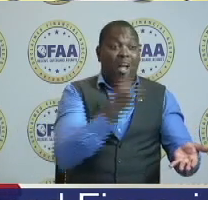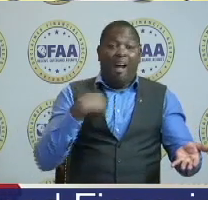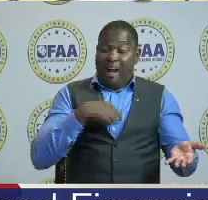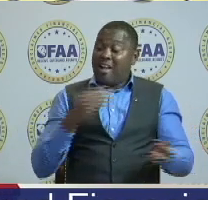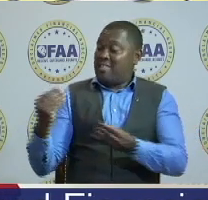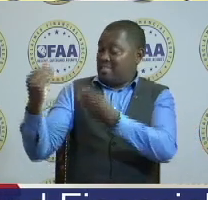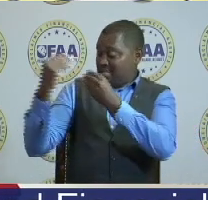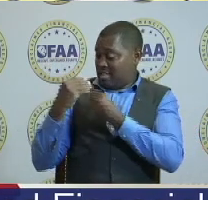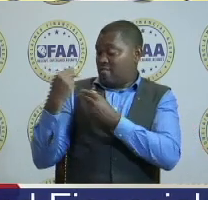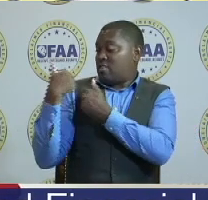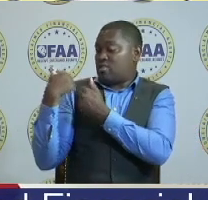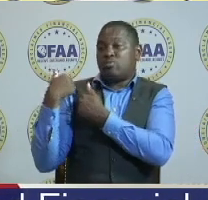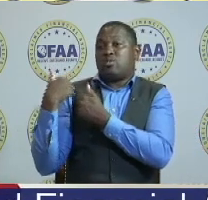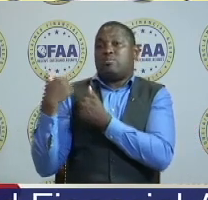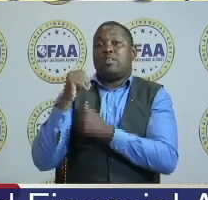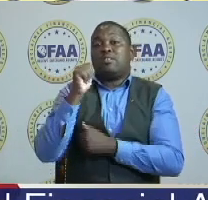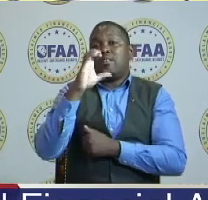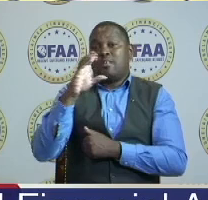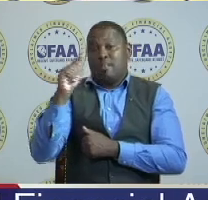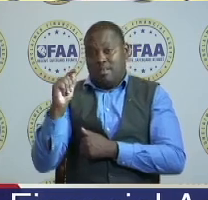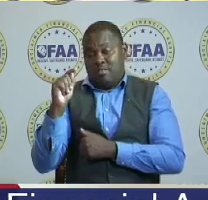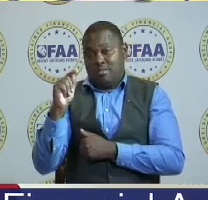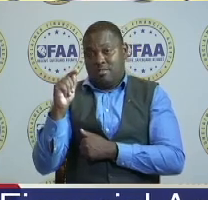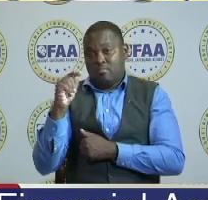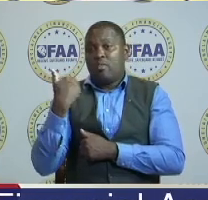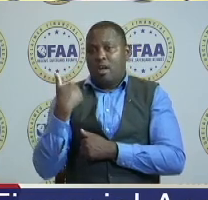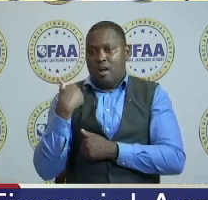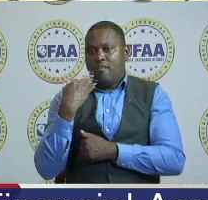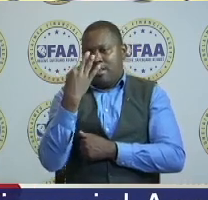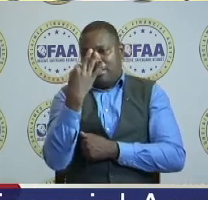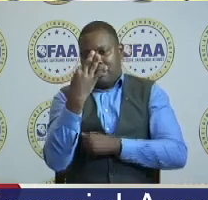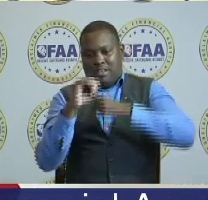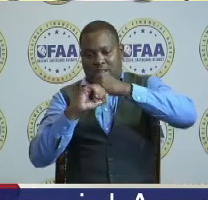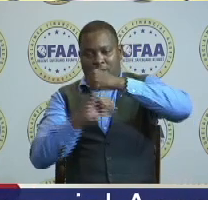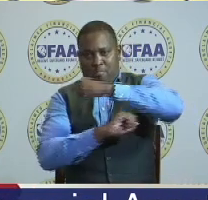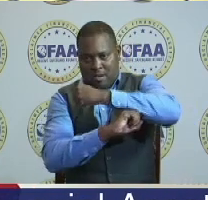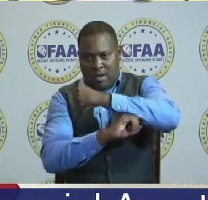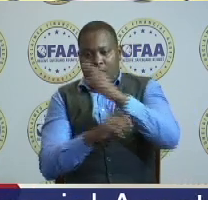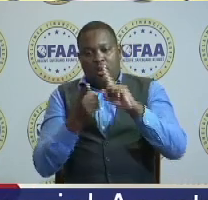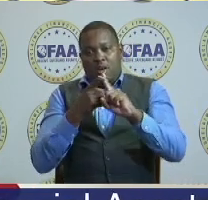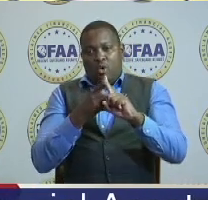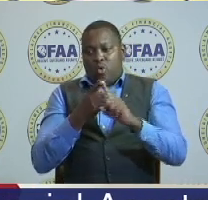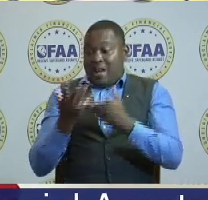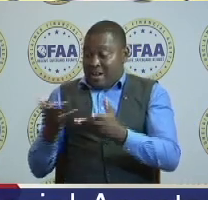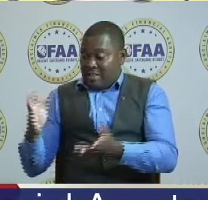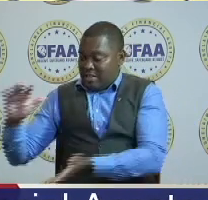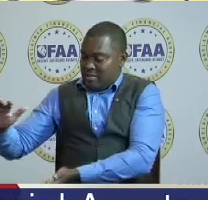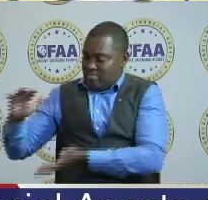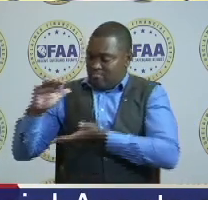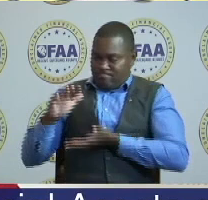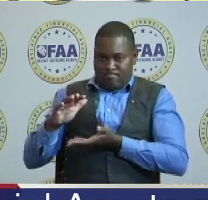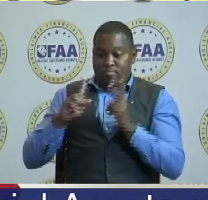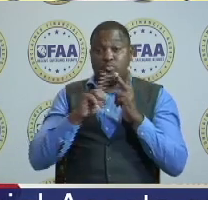the authority has three pillars. That is the pillar of receiving the assets, then safeguarding